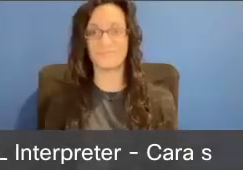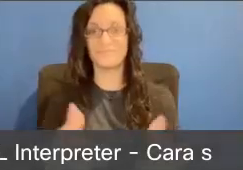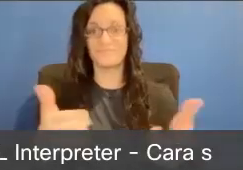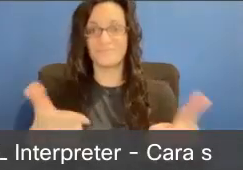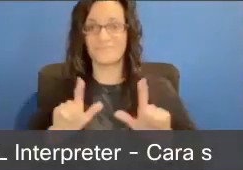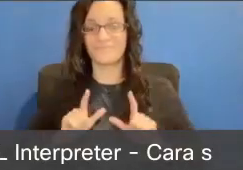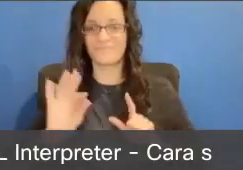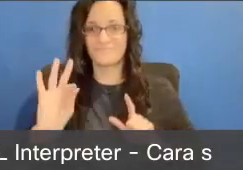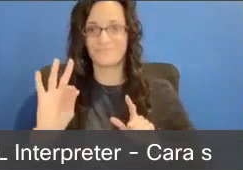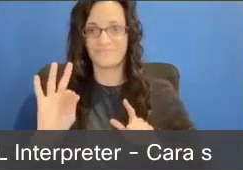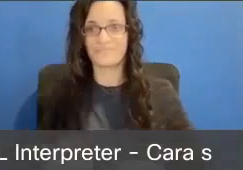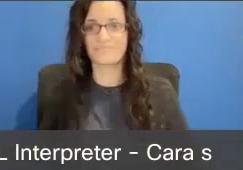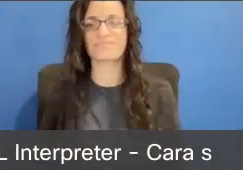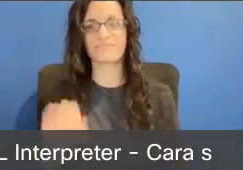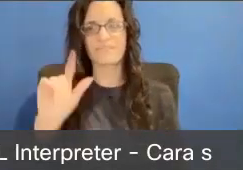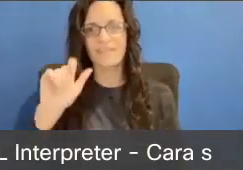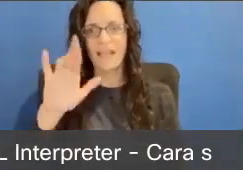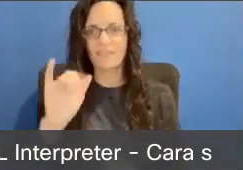on language before we jump in?